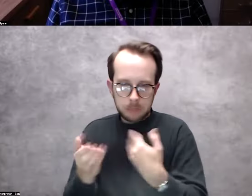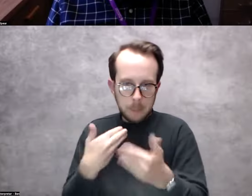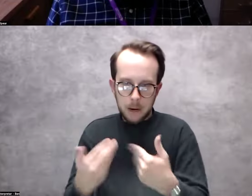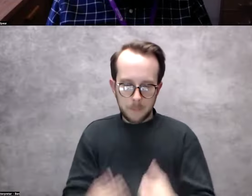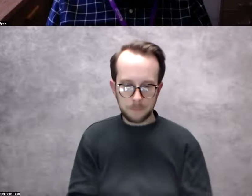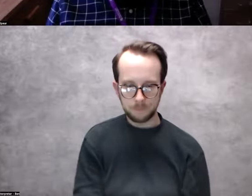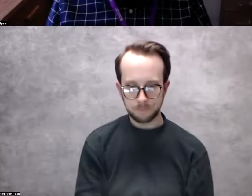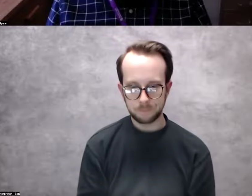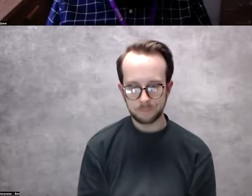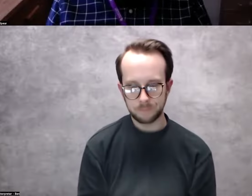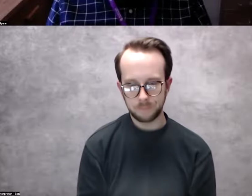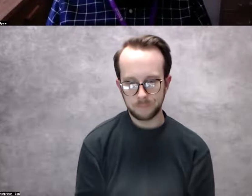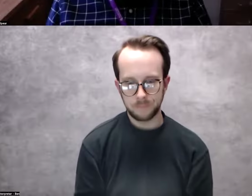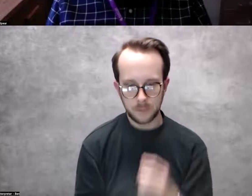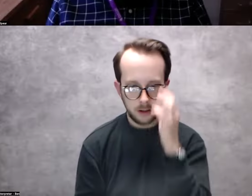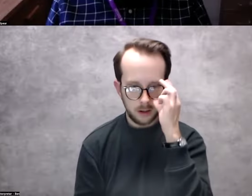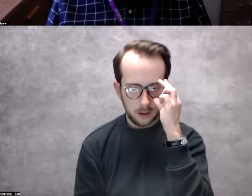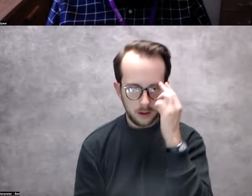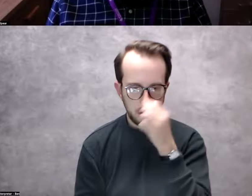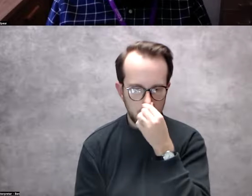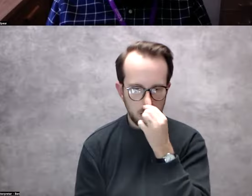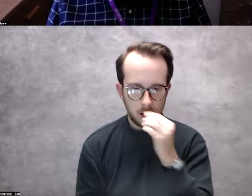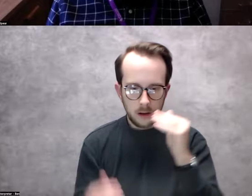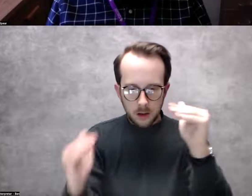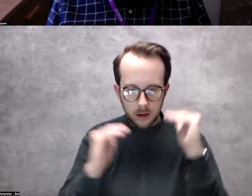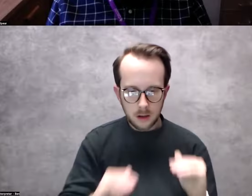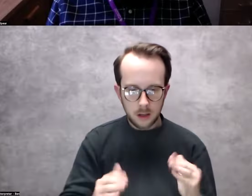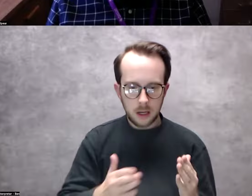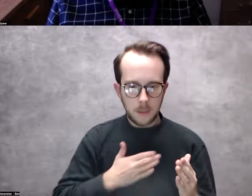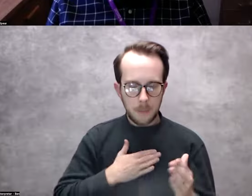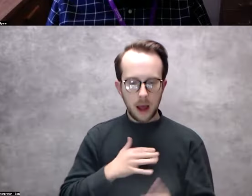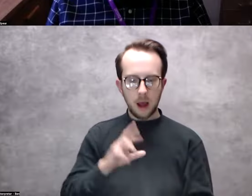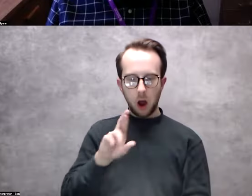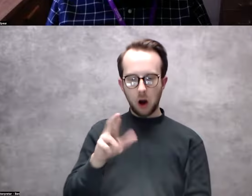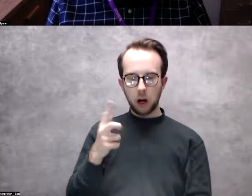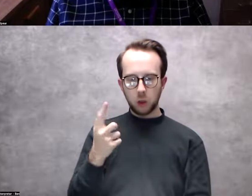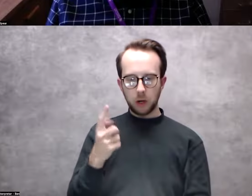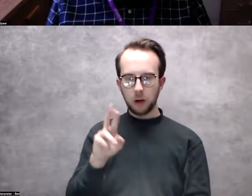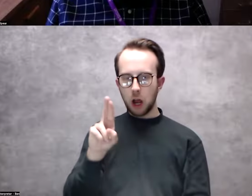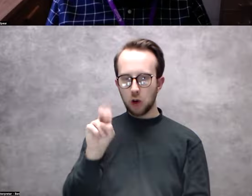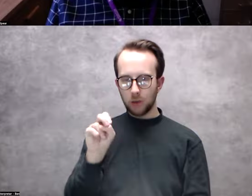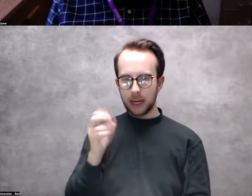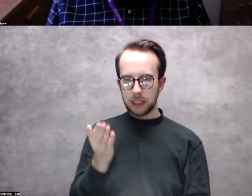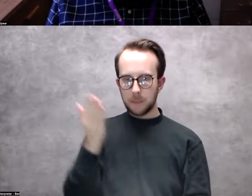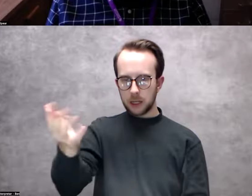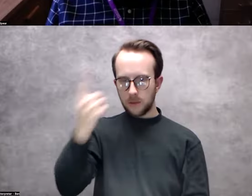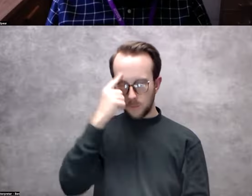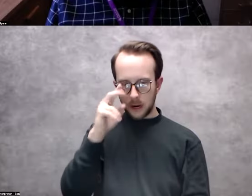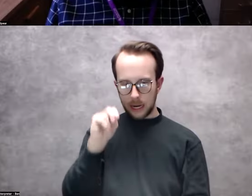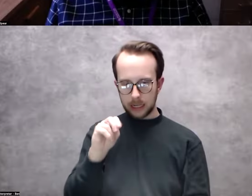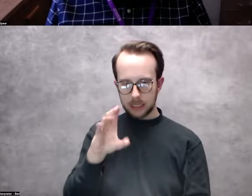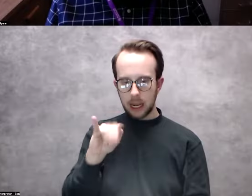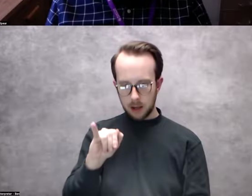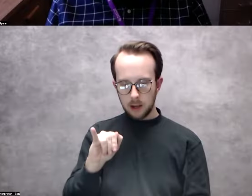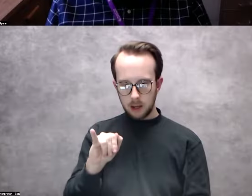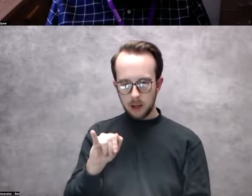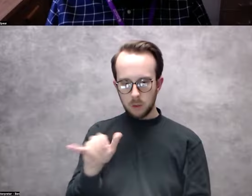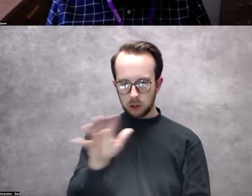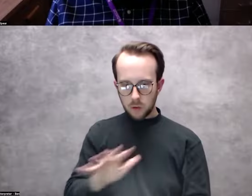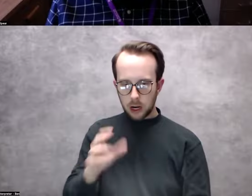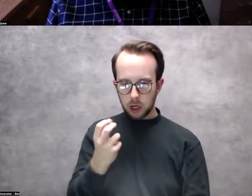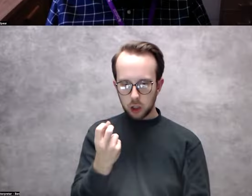Okay. Next question says, my R21 resubmission to NCI was at 12%